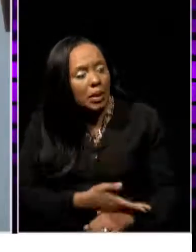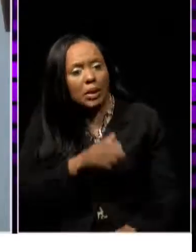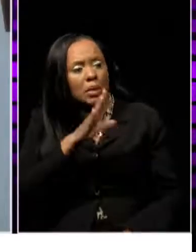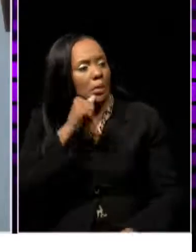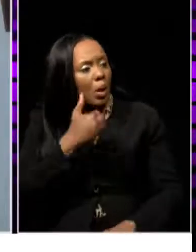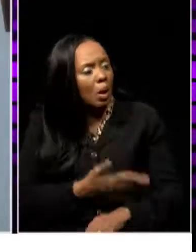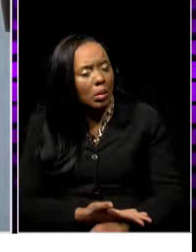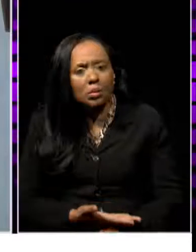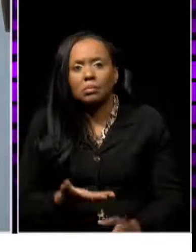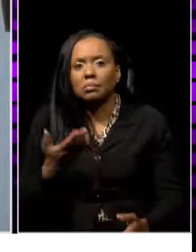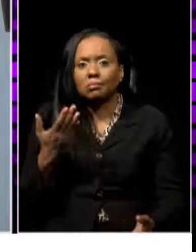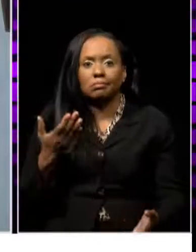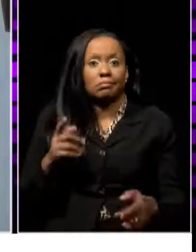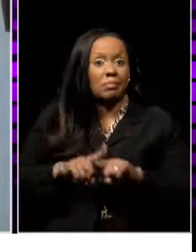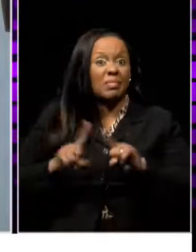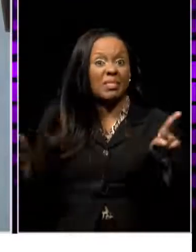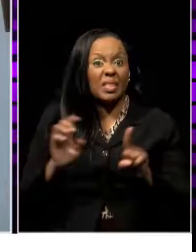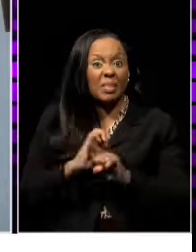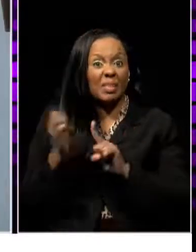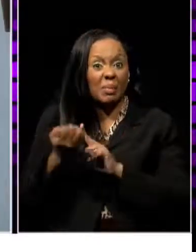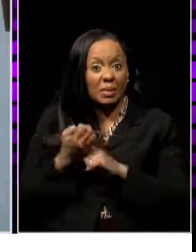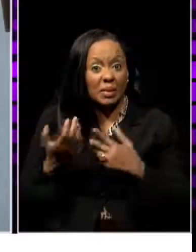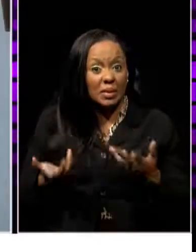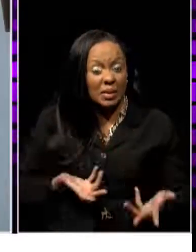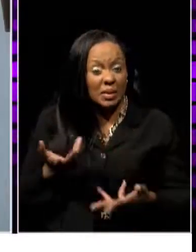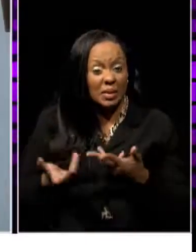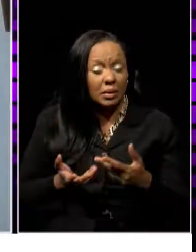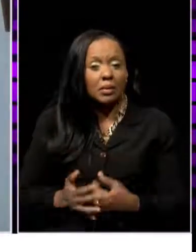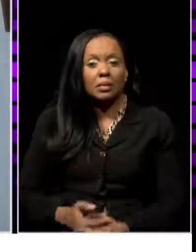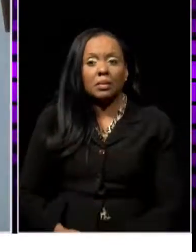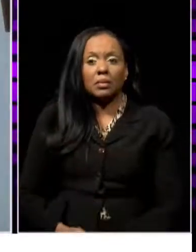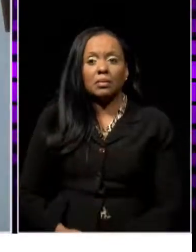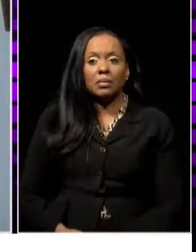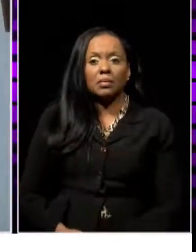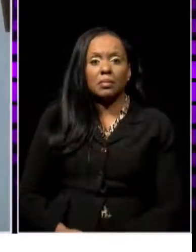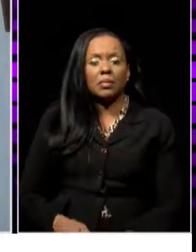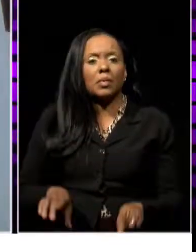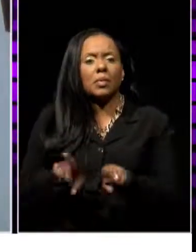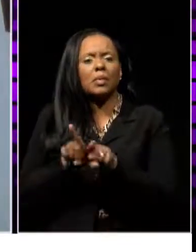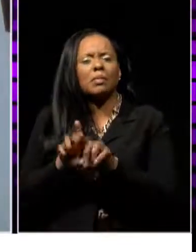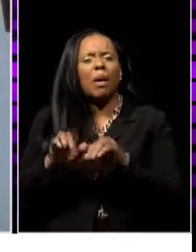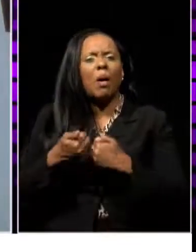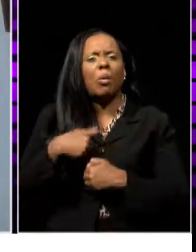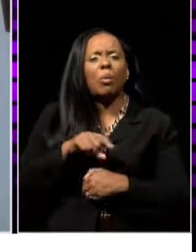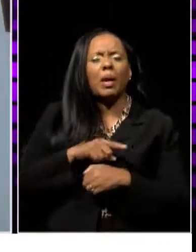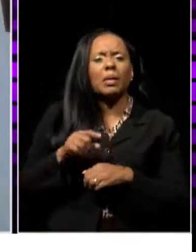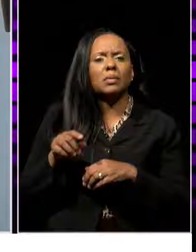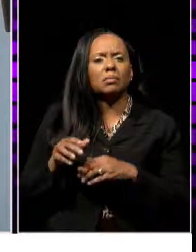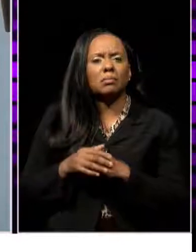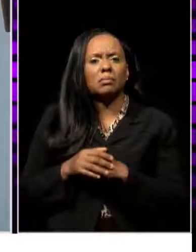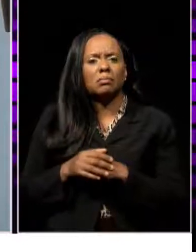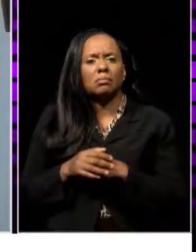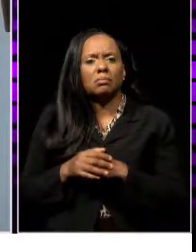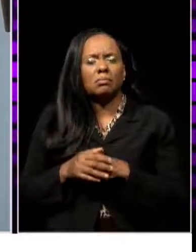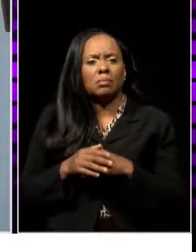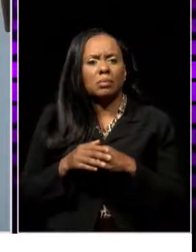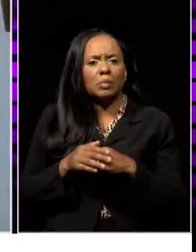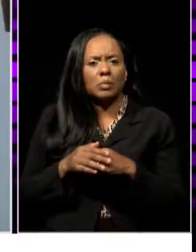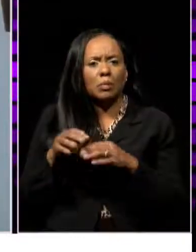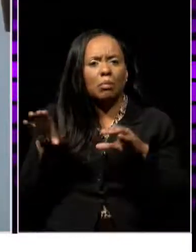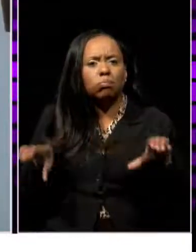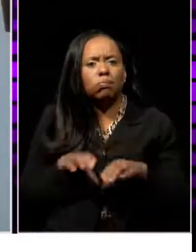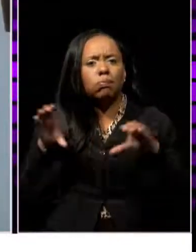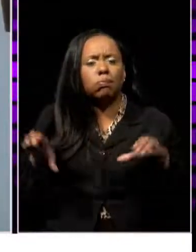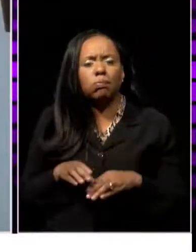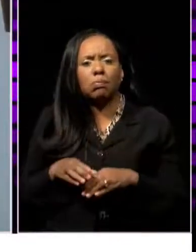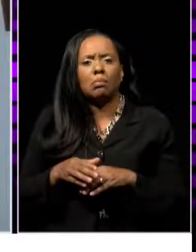environment, and we also have to be able to conduct ourselves in a way that we can all appreciate what the teacher is doing. So we cannot